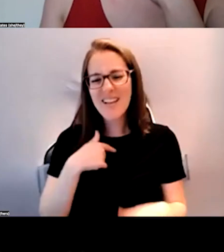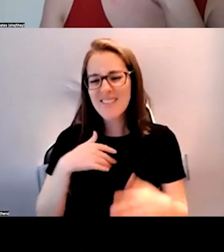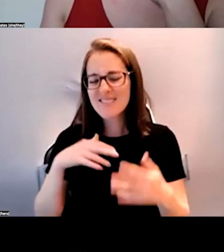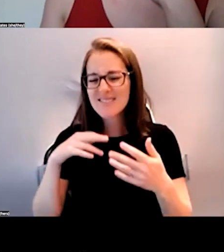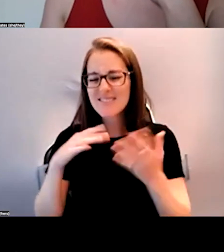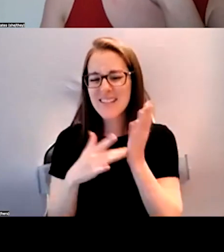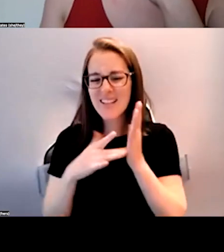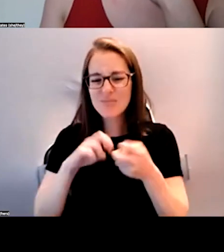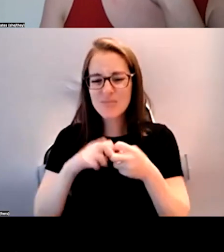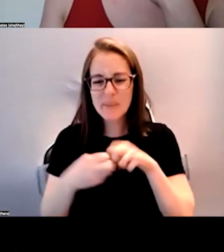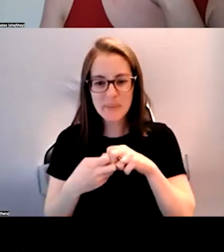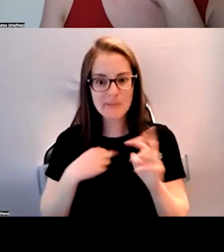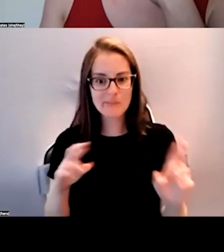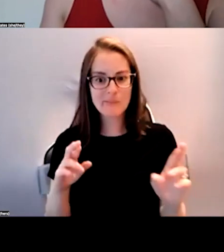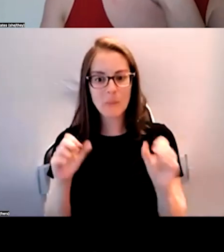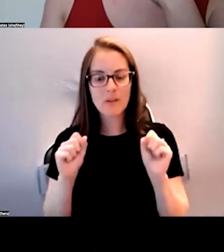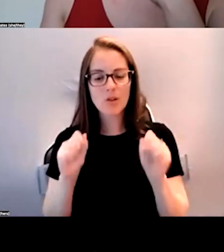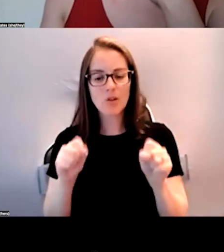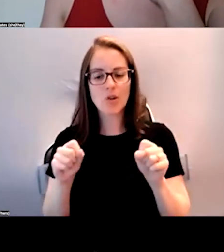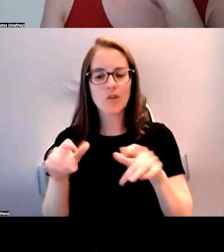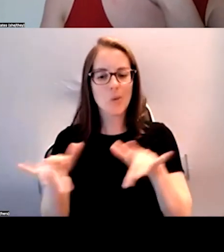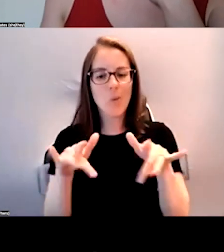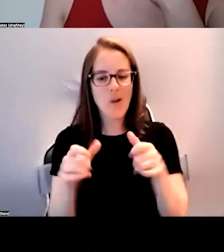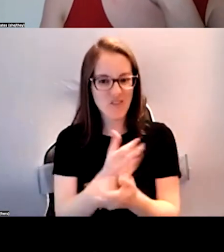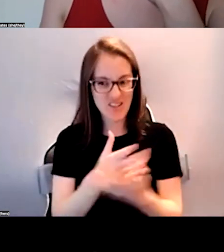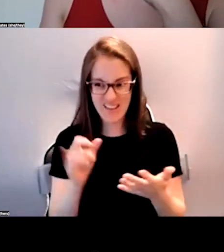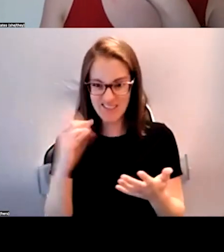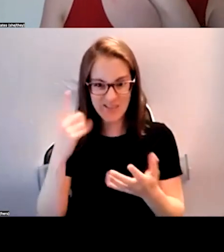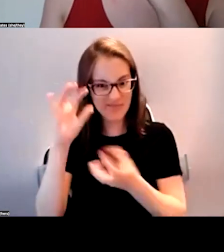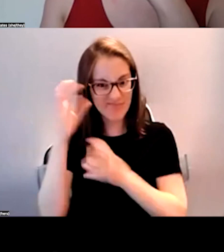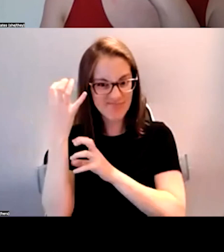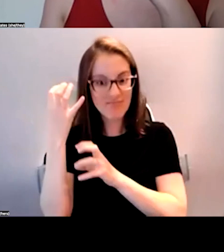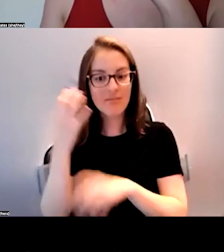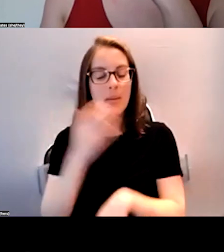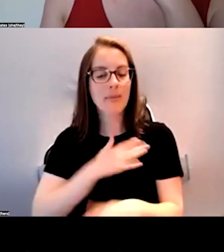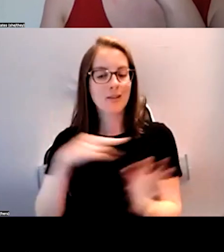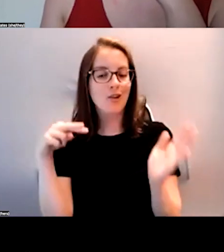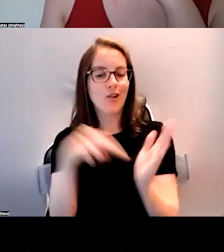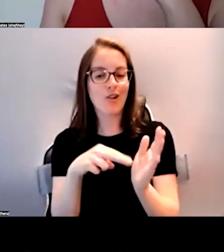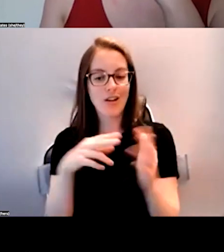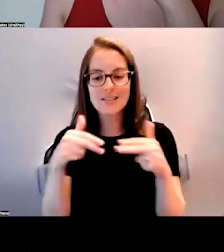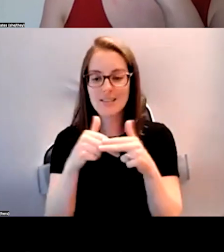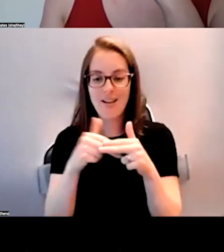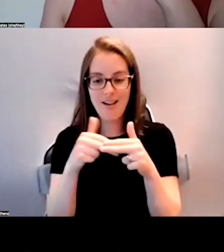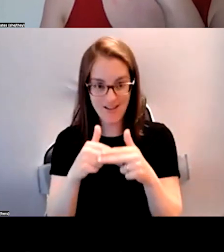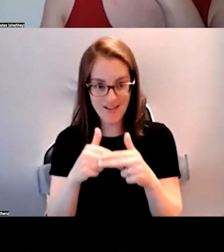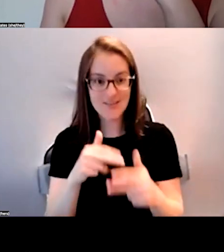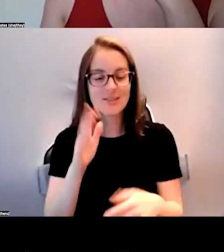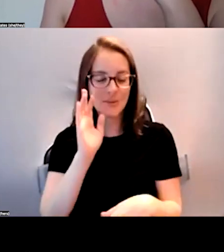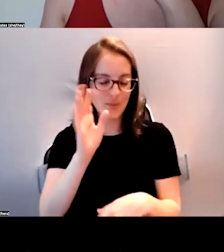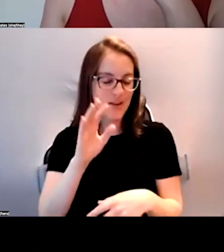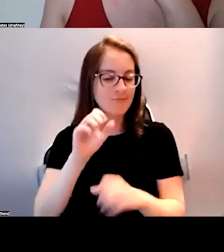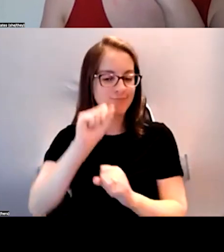might have not been able to record every single part, then please do make sure you're looking at the materials that we send in addition to the